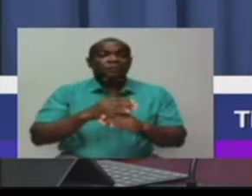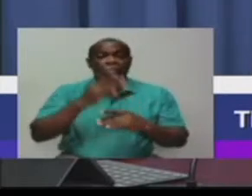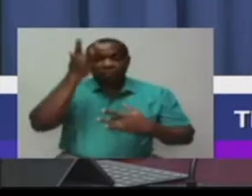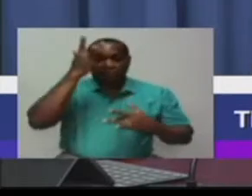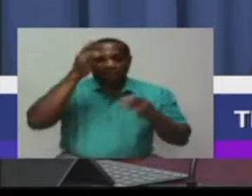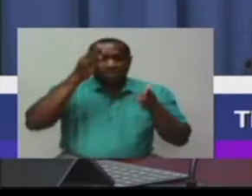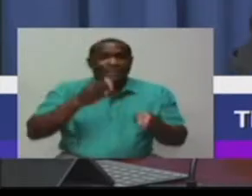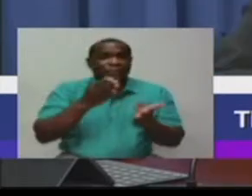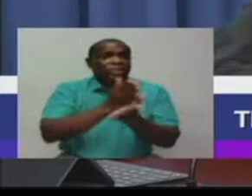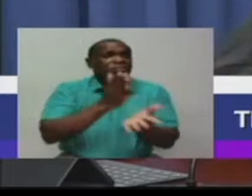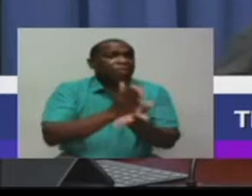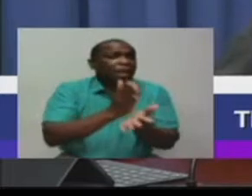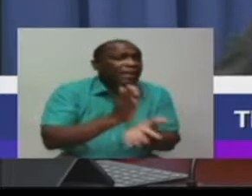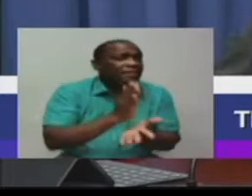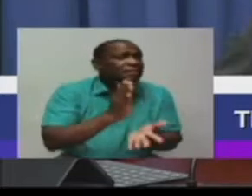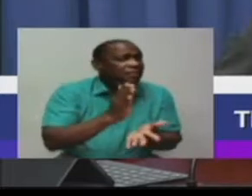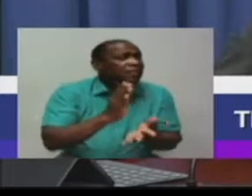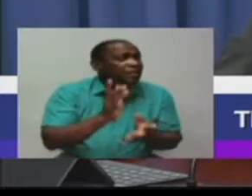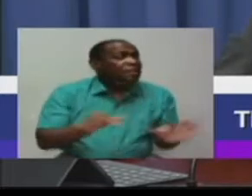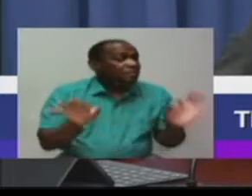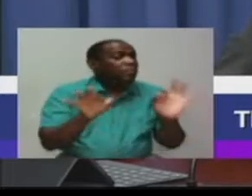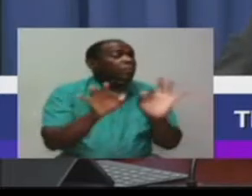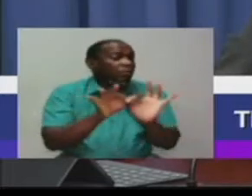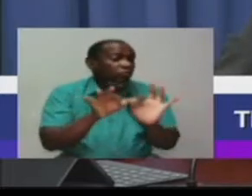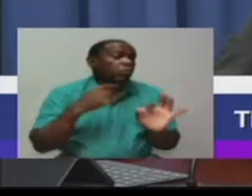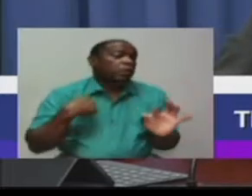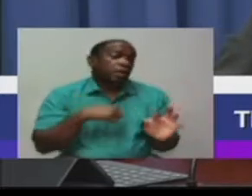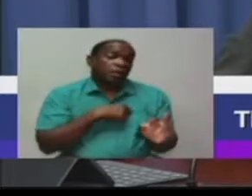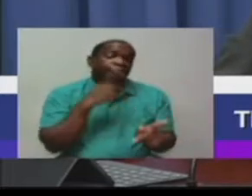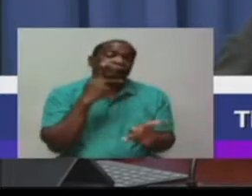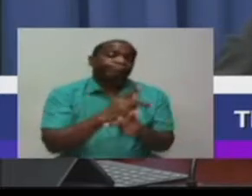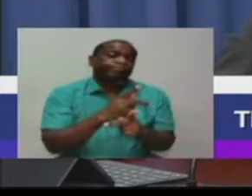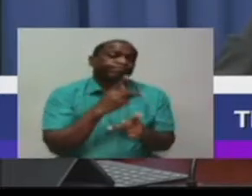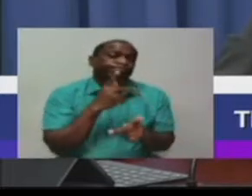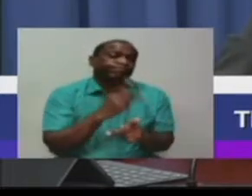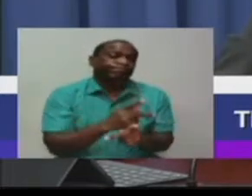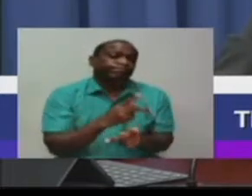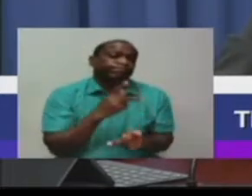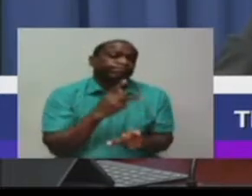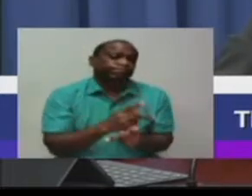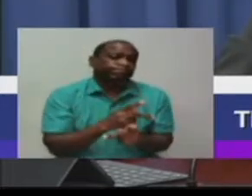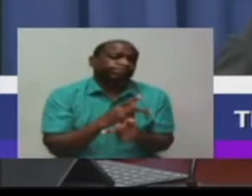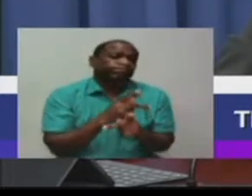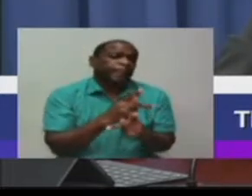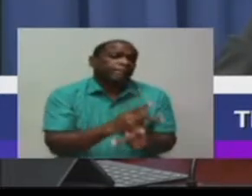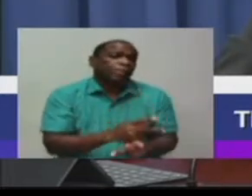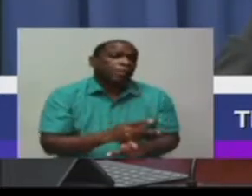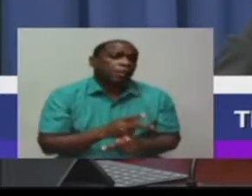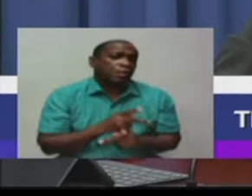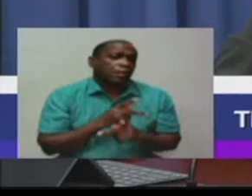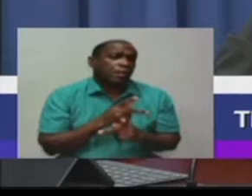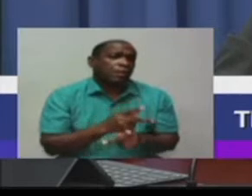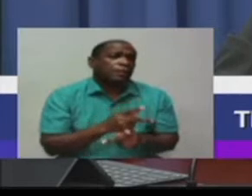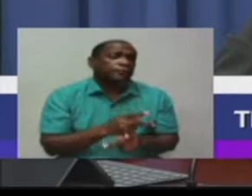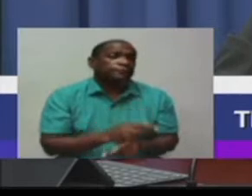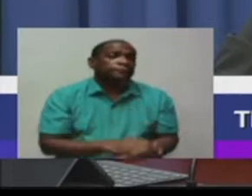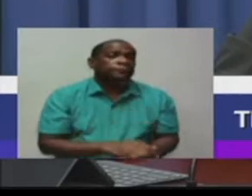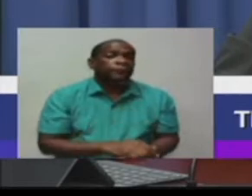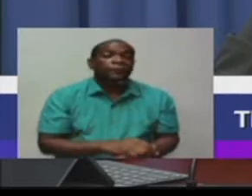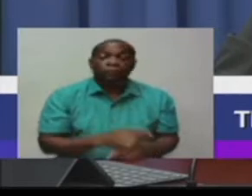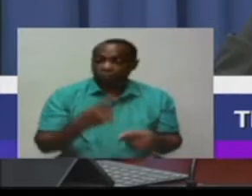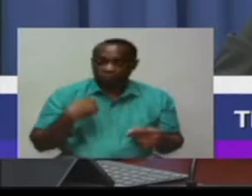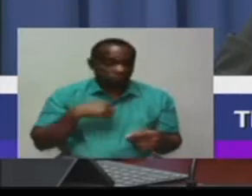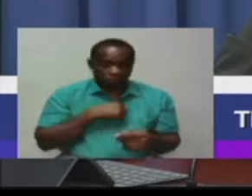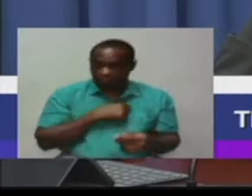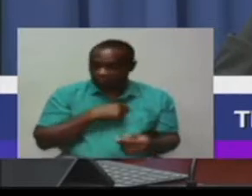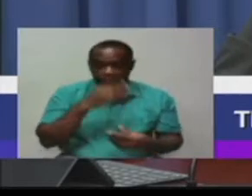and protecting patient confidentiality. We come before you and we tell you honestly that we have 10 children,